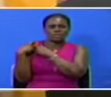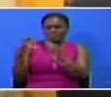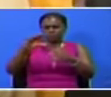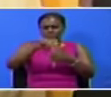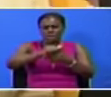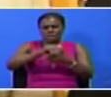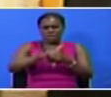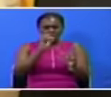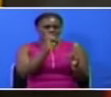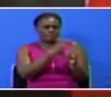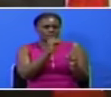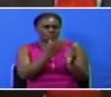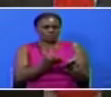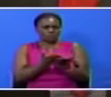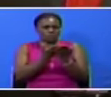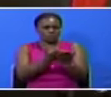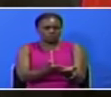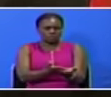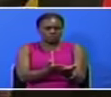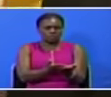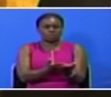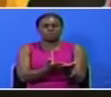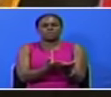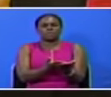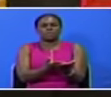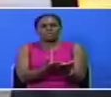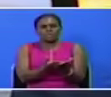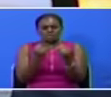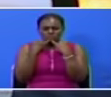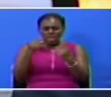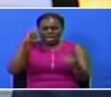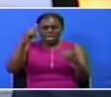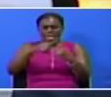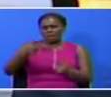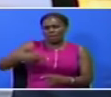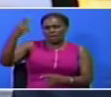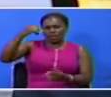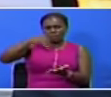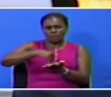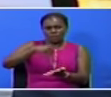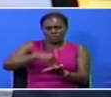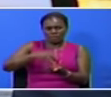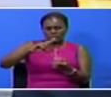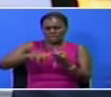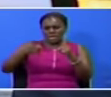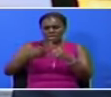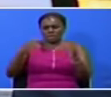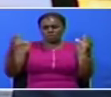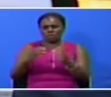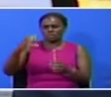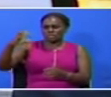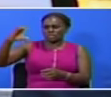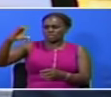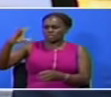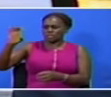to mentors who provided them with invaluable insights to aim higher, among them being Standard Group CEO Sam